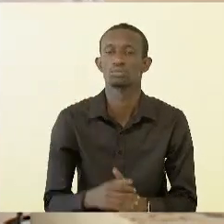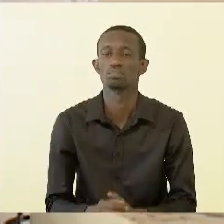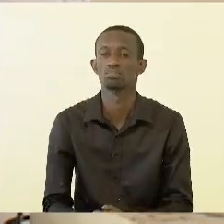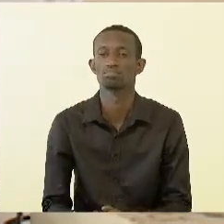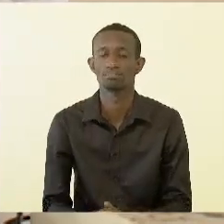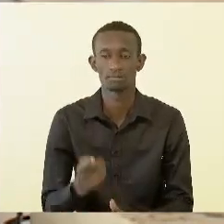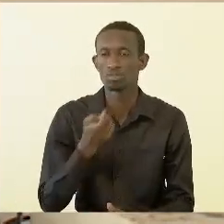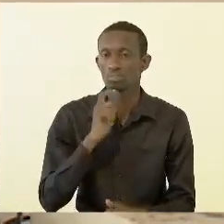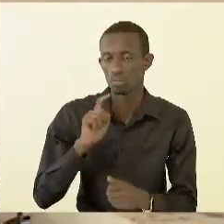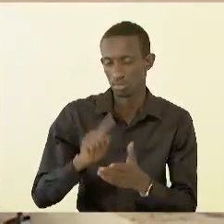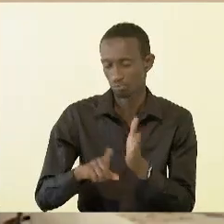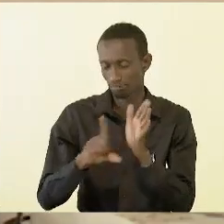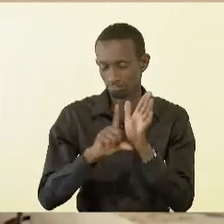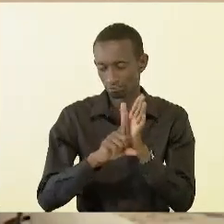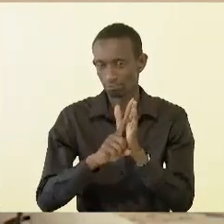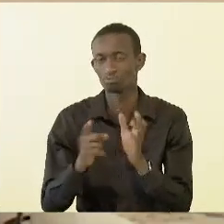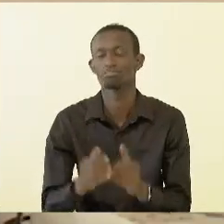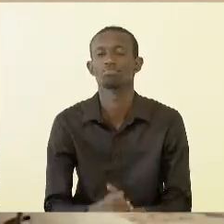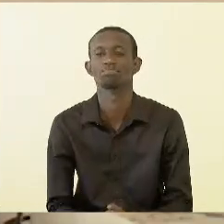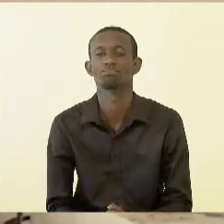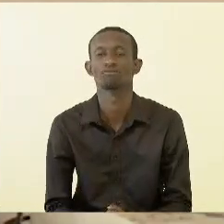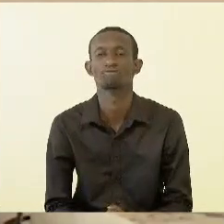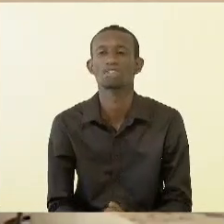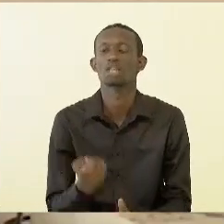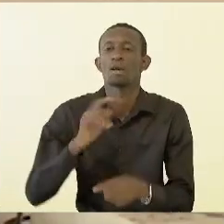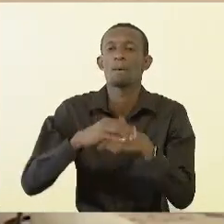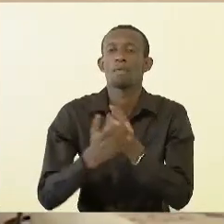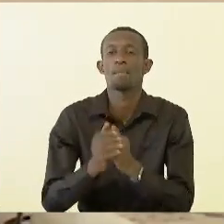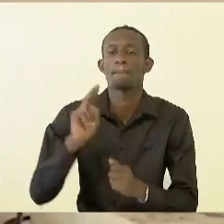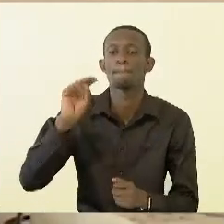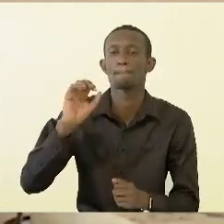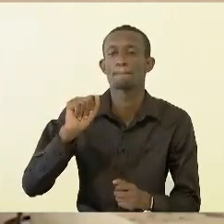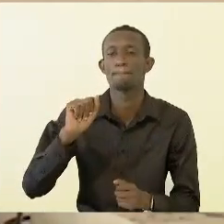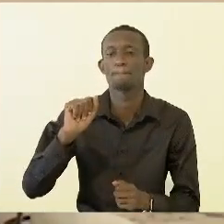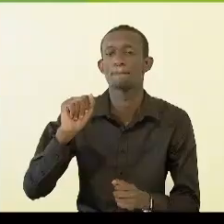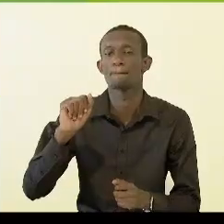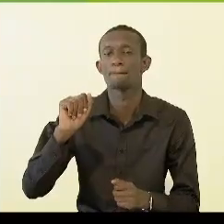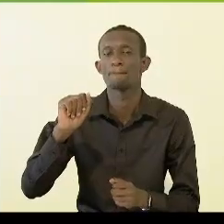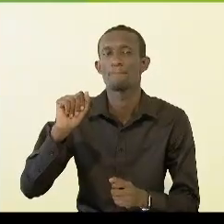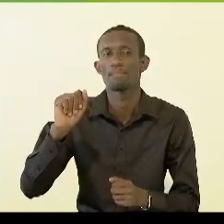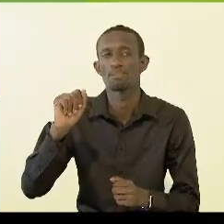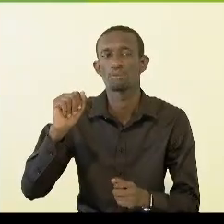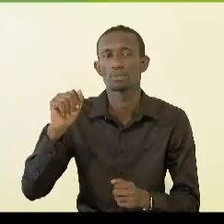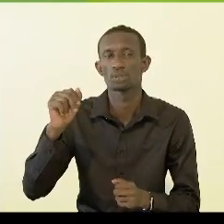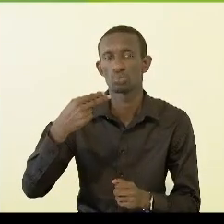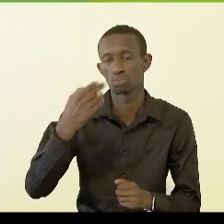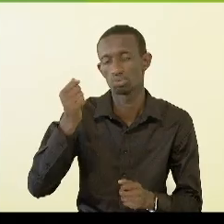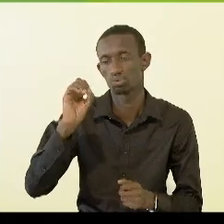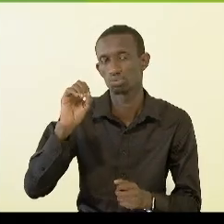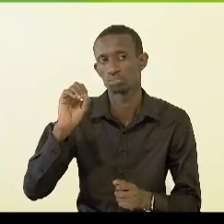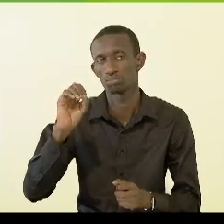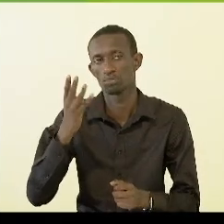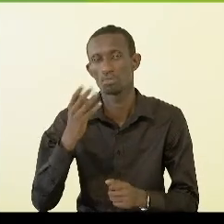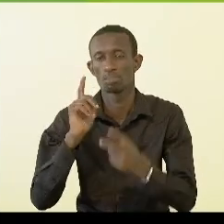This must be the condition for the reaction. So this will form sodium hydrogen sulfate and then plus the